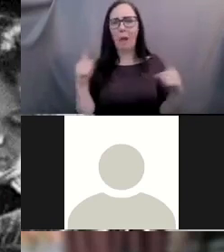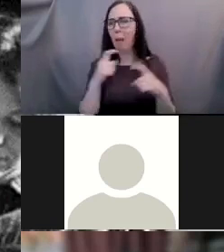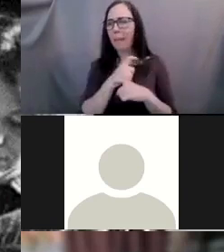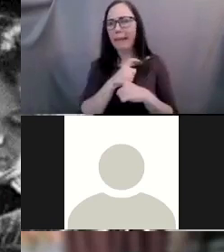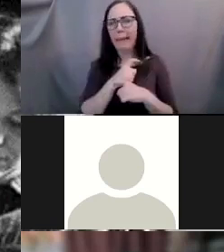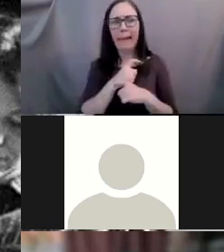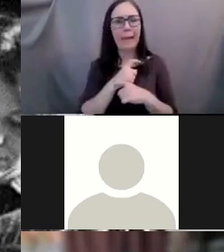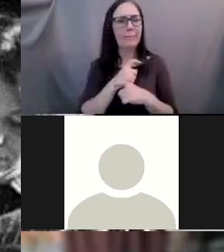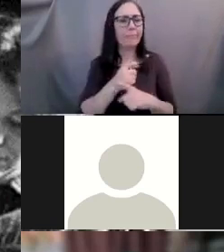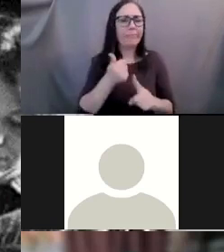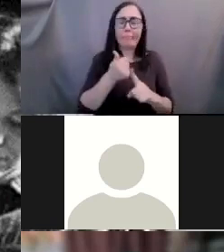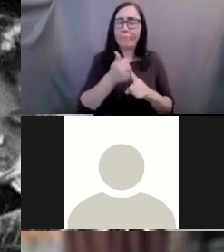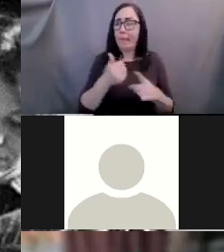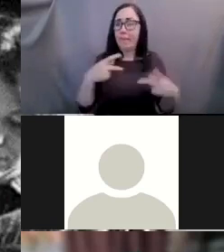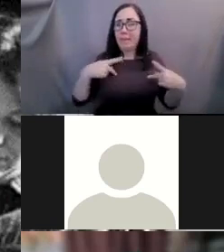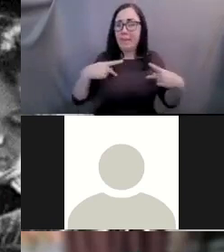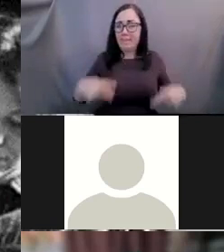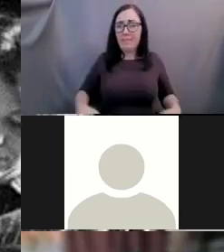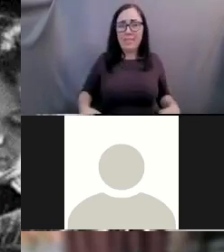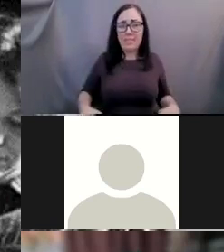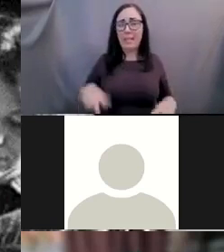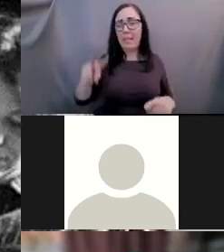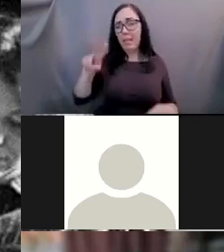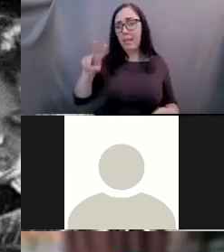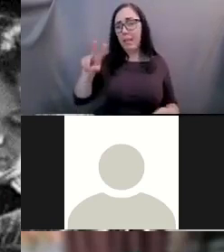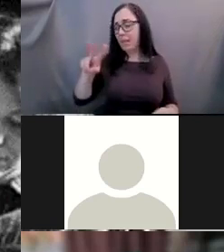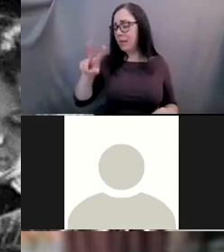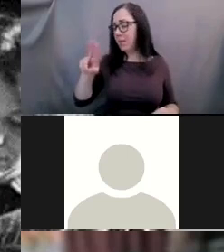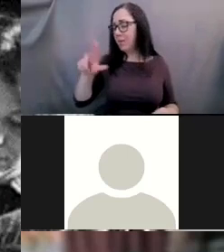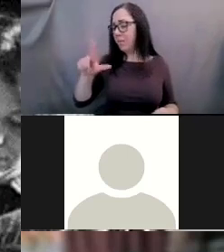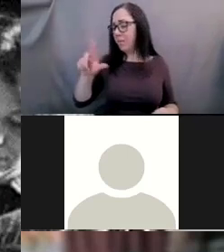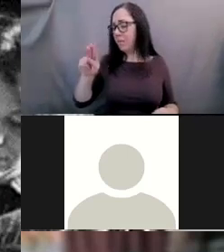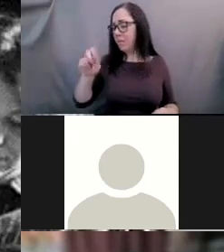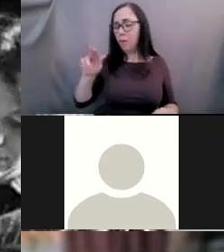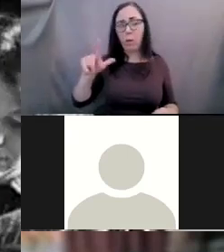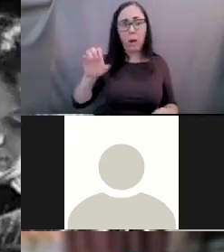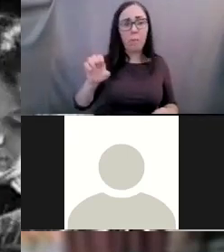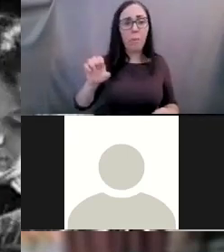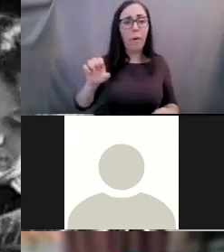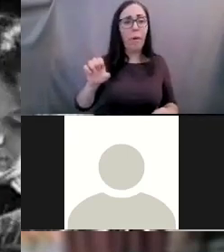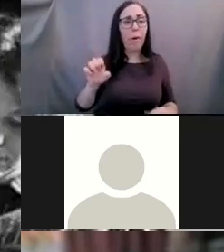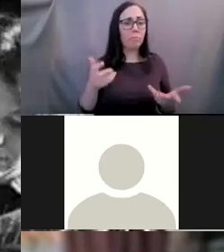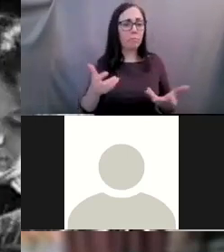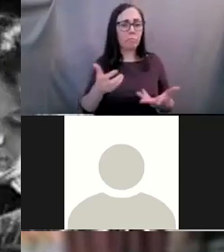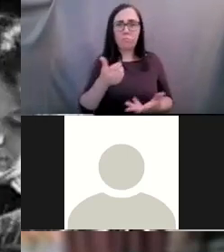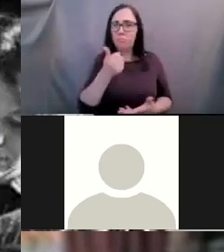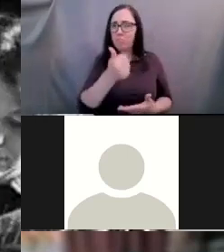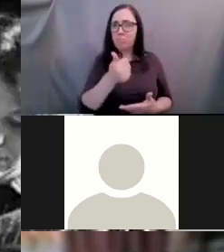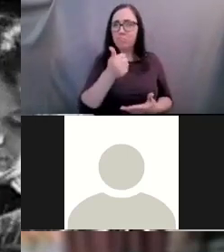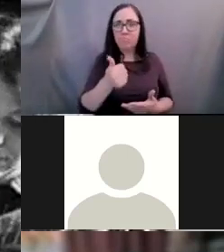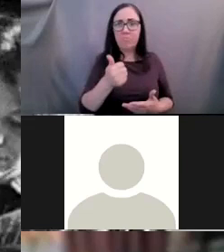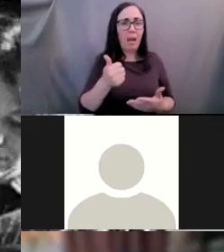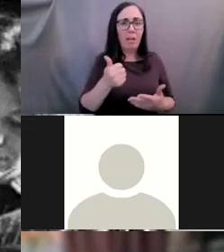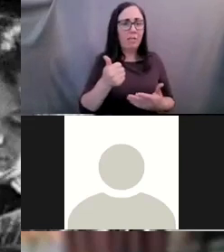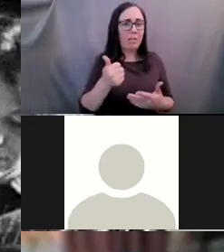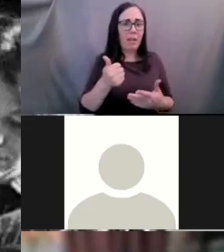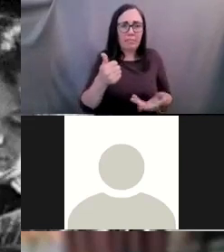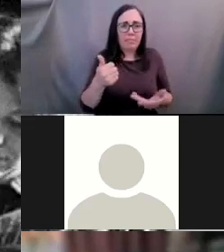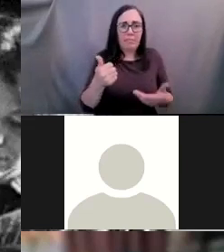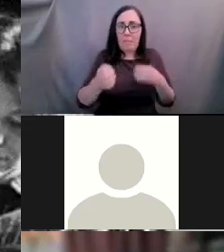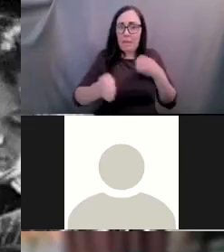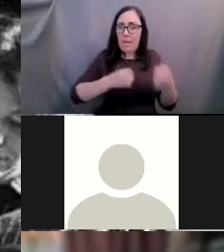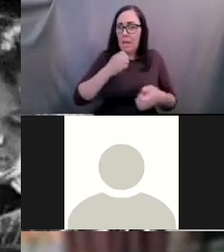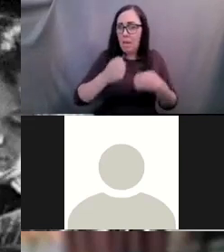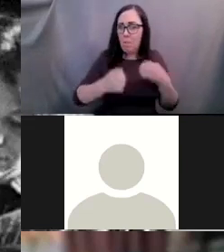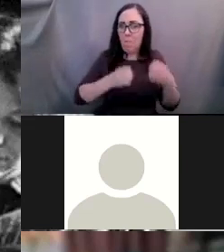impact of having a disability in general. There's less access to support services. They may feel more